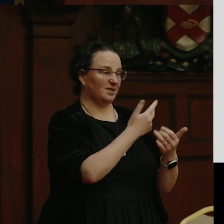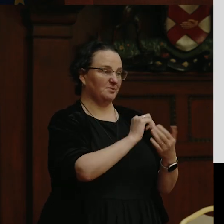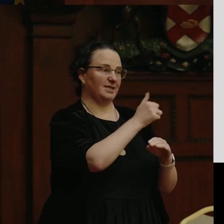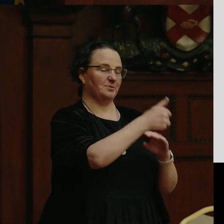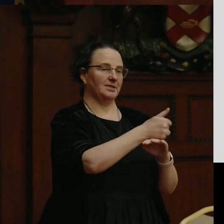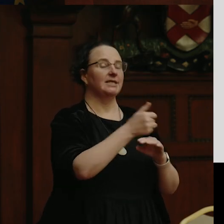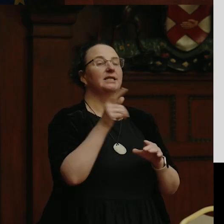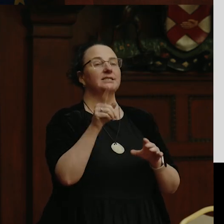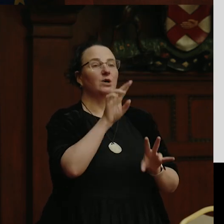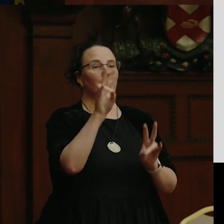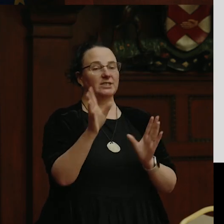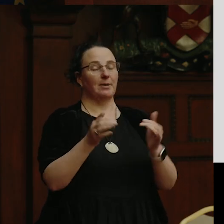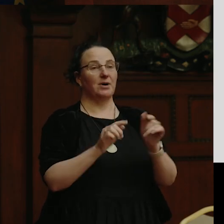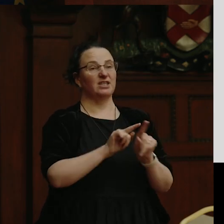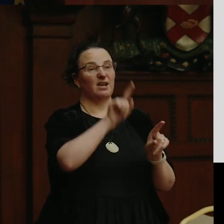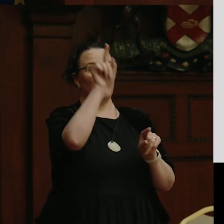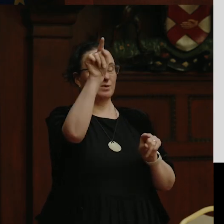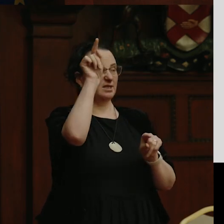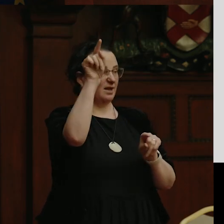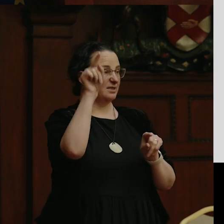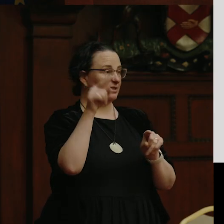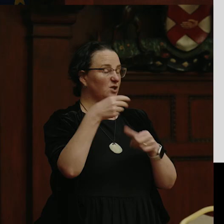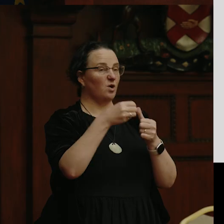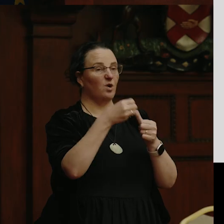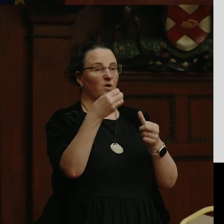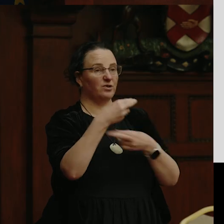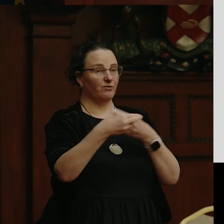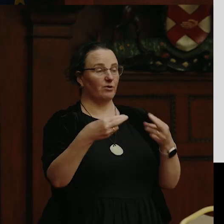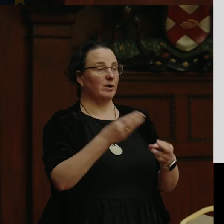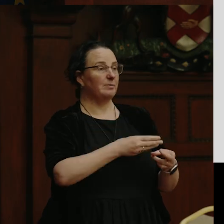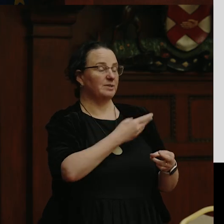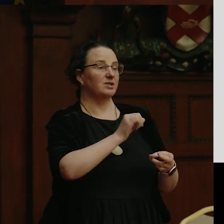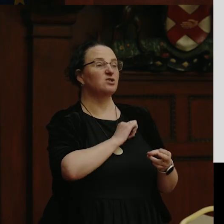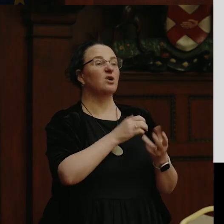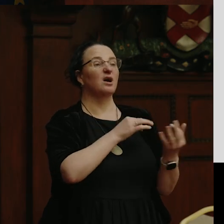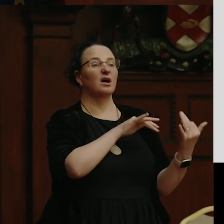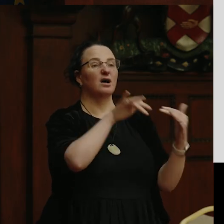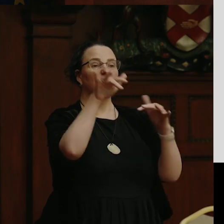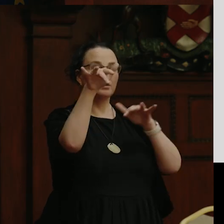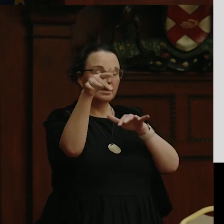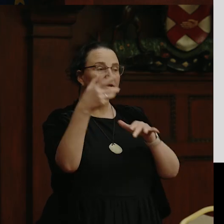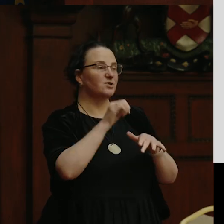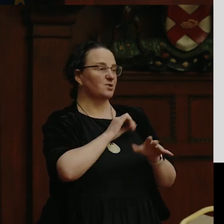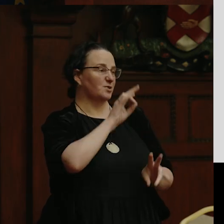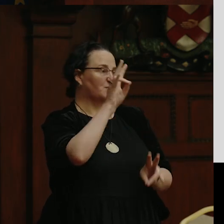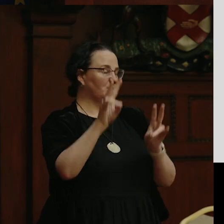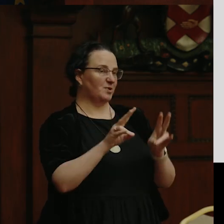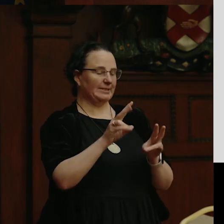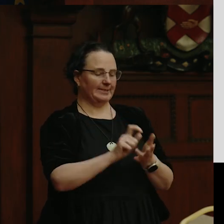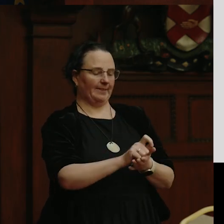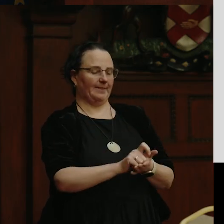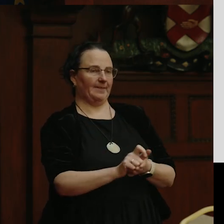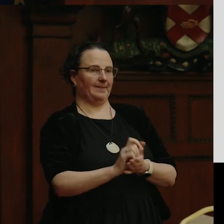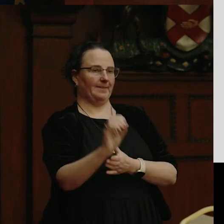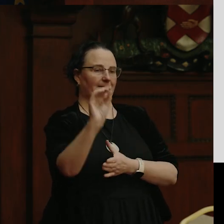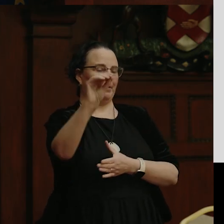question box is still out there after Emily speaks. Please put your questions in. That was what the focus of the second part of the